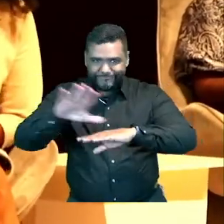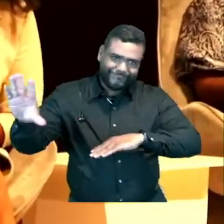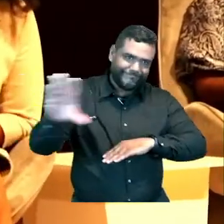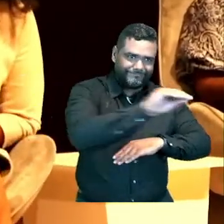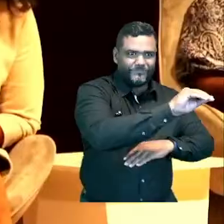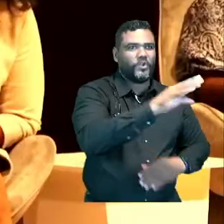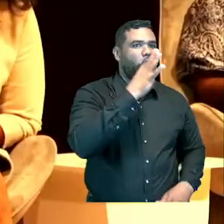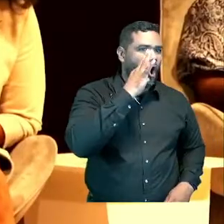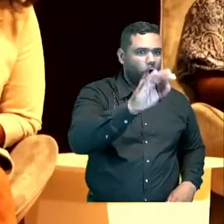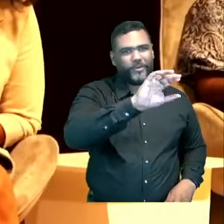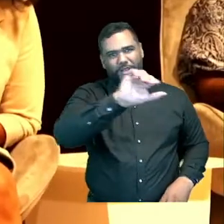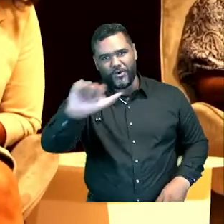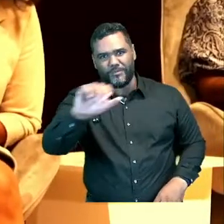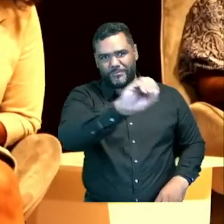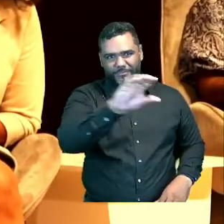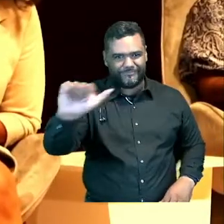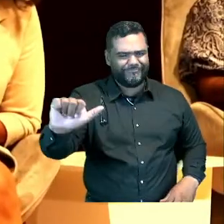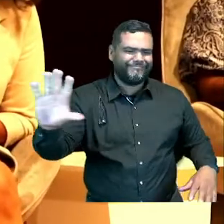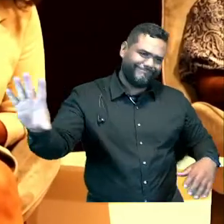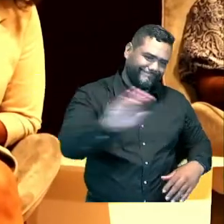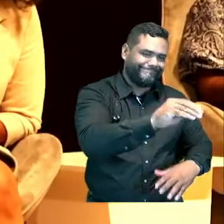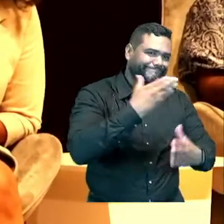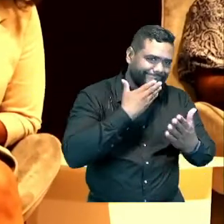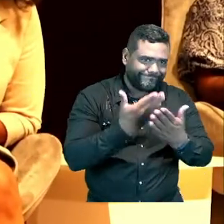Good afternoon, everyone.